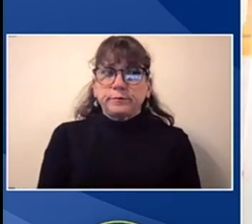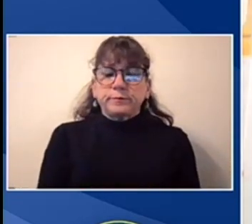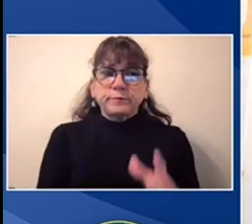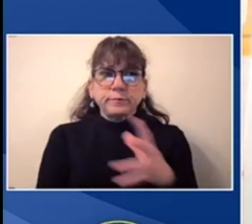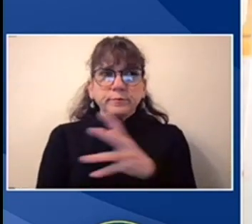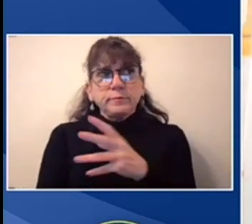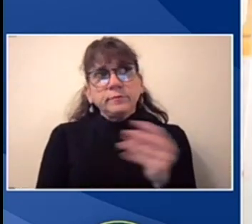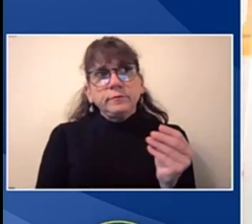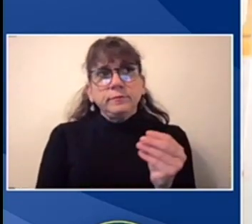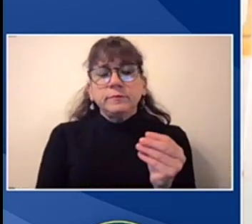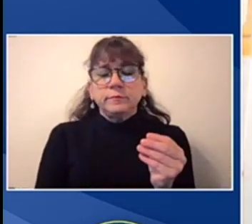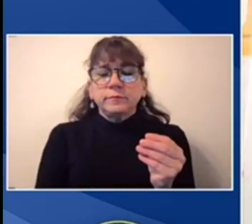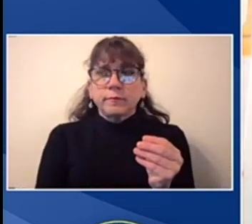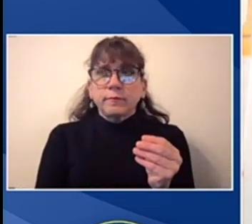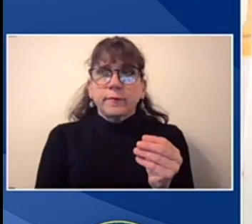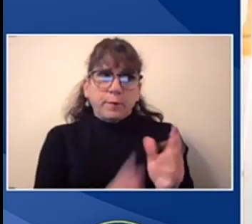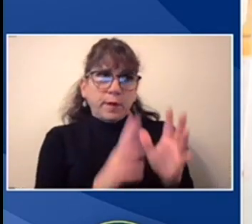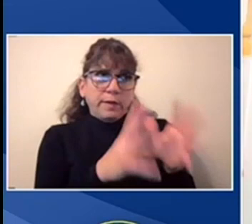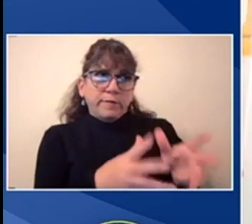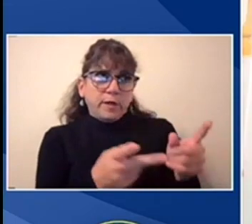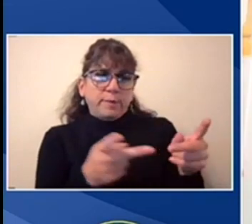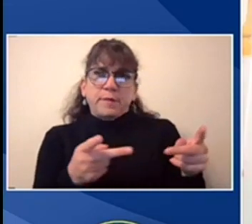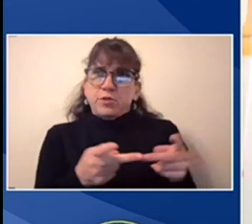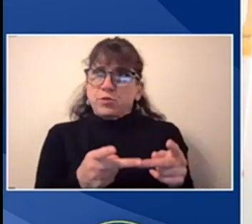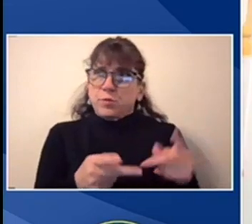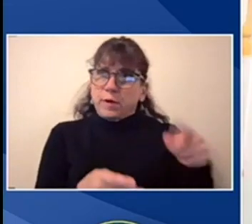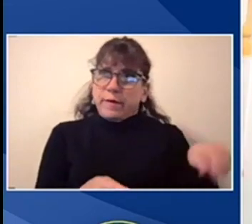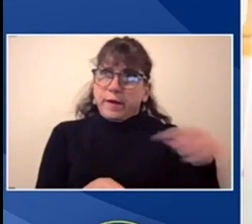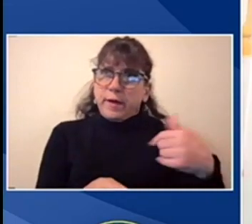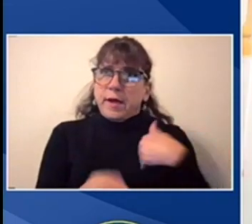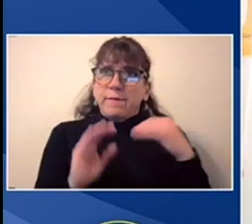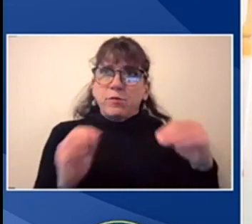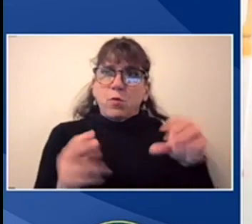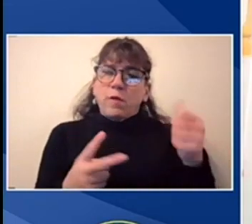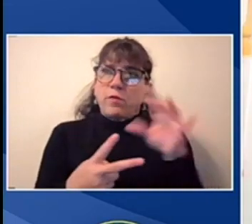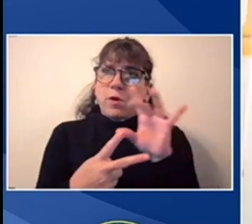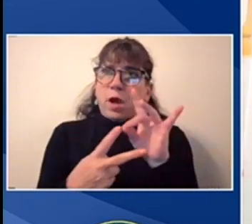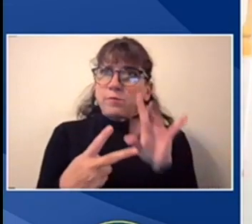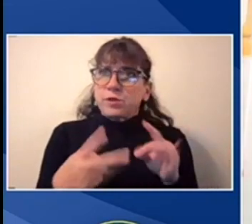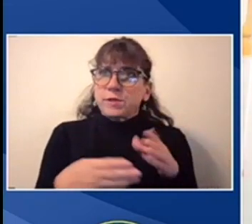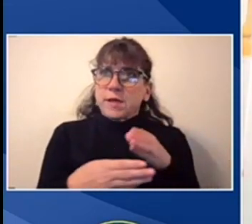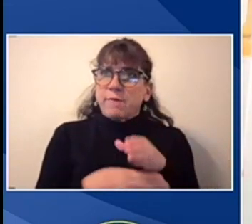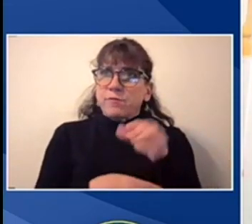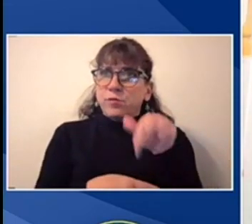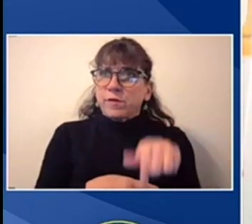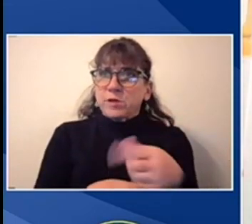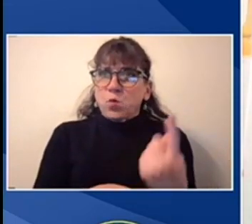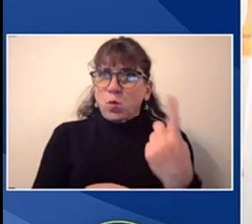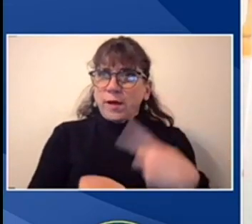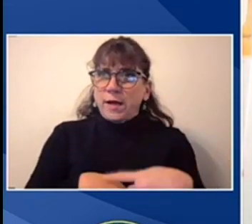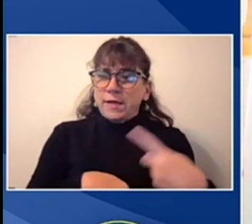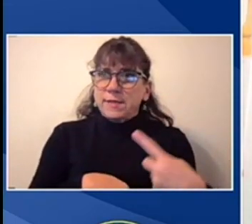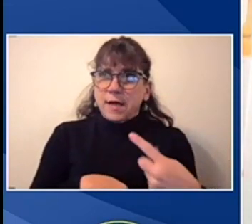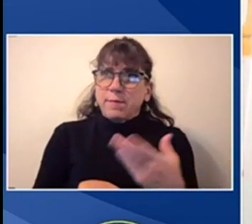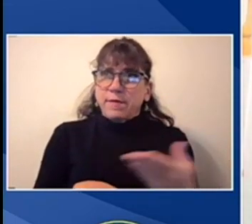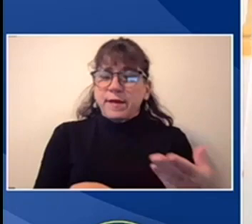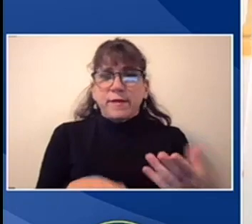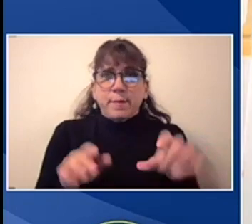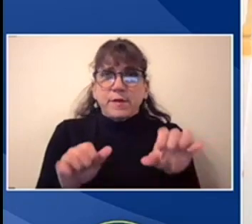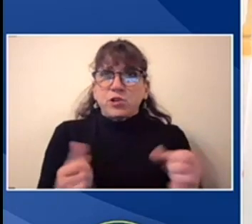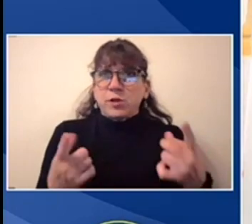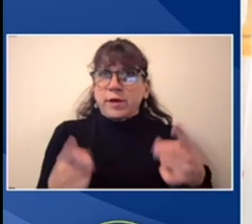And they'd pretty much be left in a position where they have no other options after this one-time thing potentially happened.